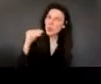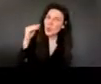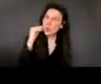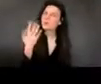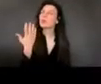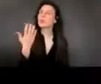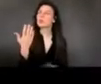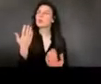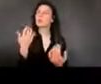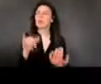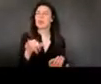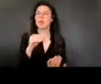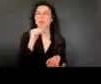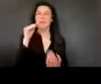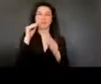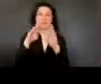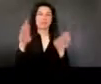in a moment like now.